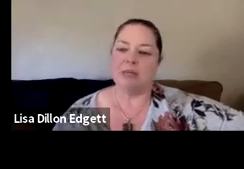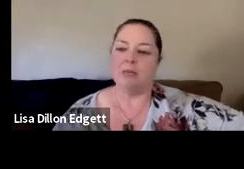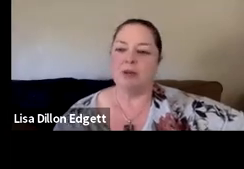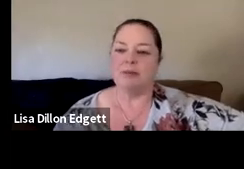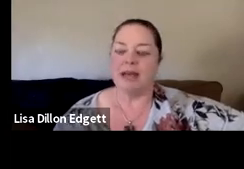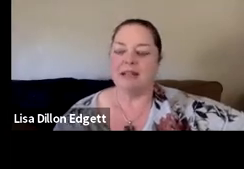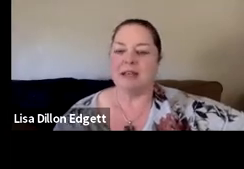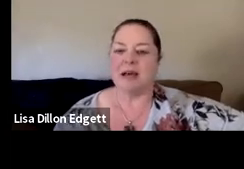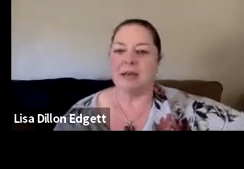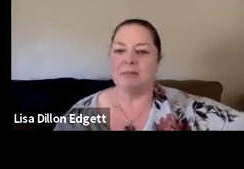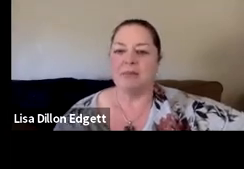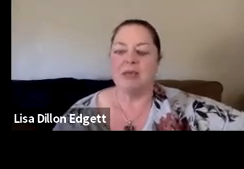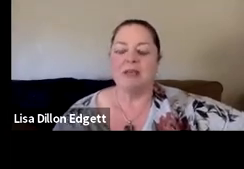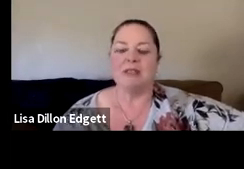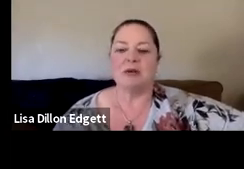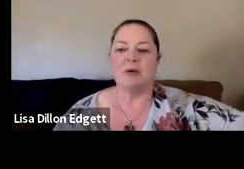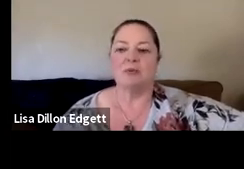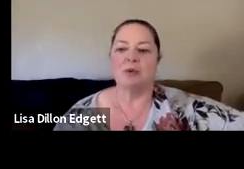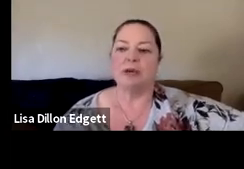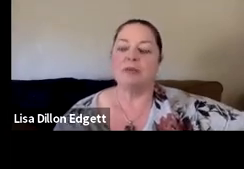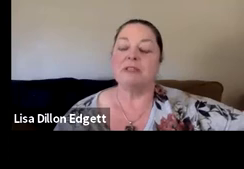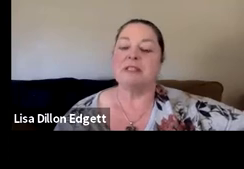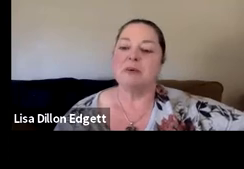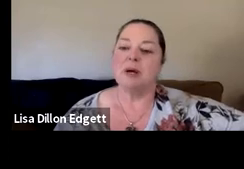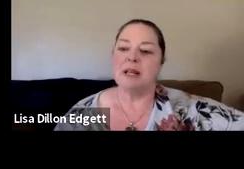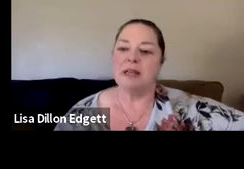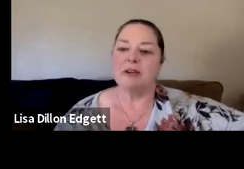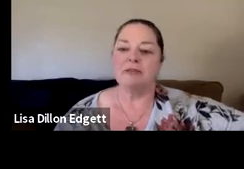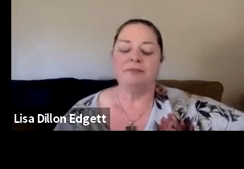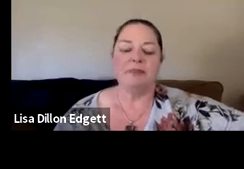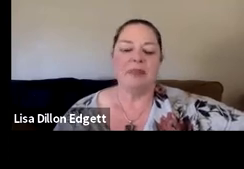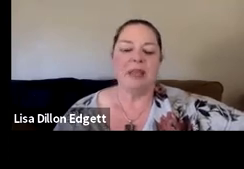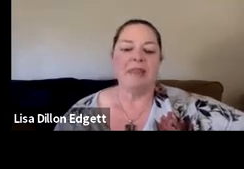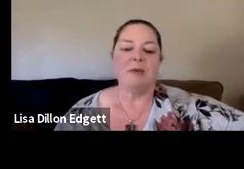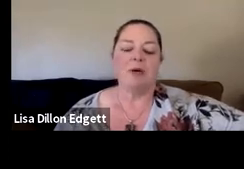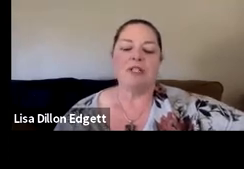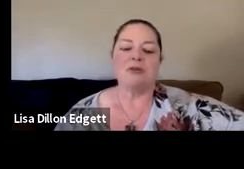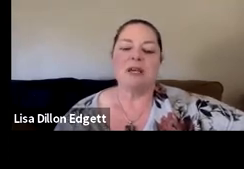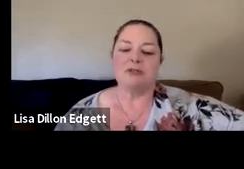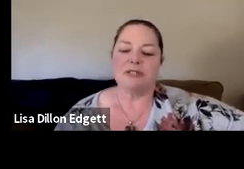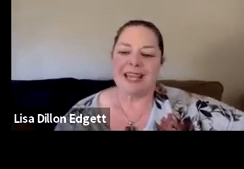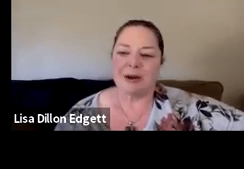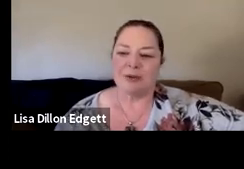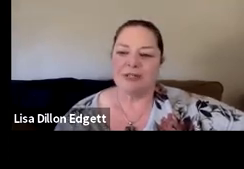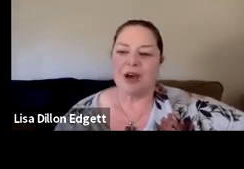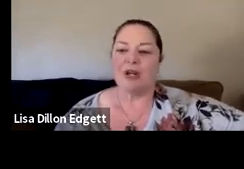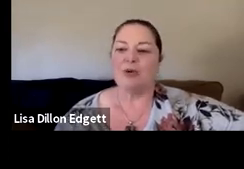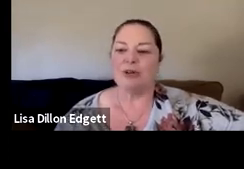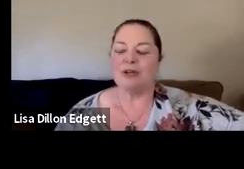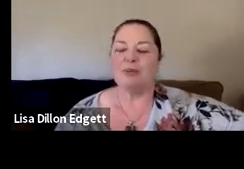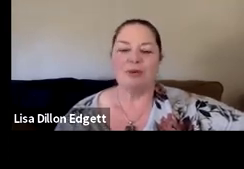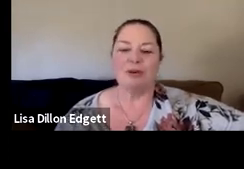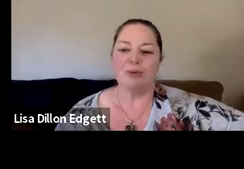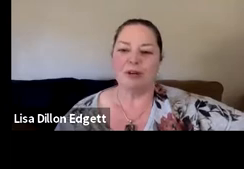8 people at a time, so we're able to see one another. And then once you get your sound on